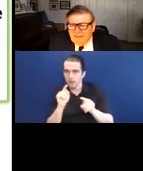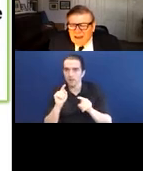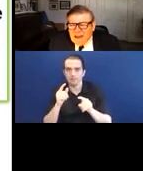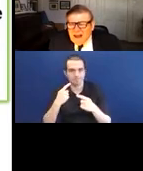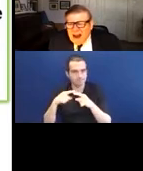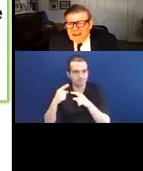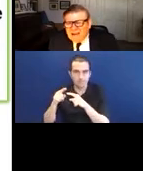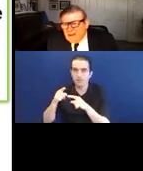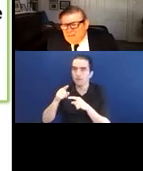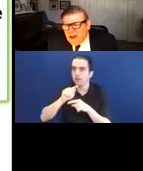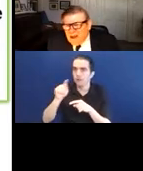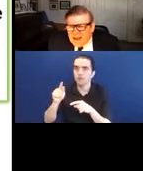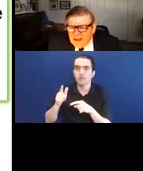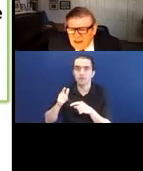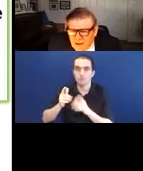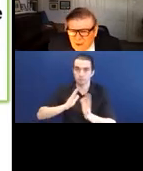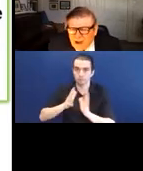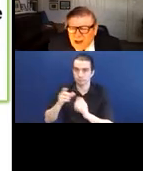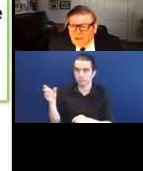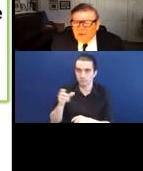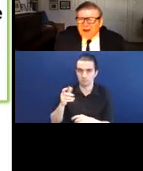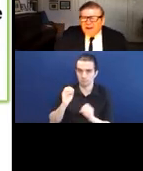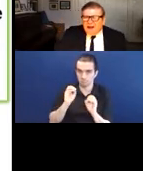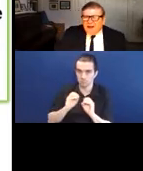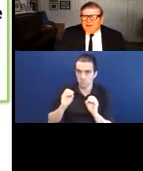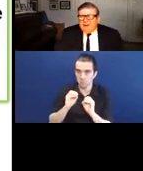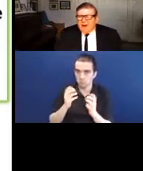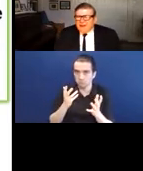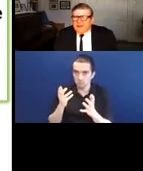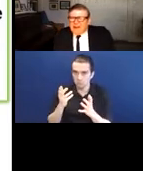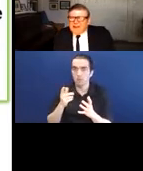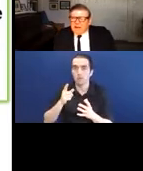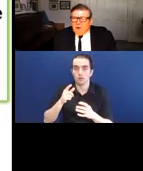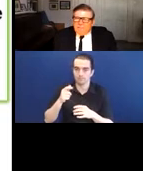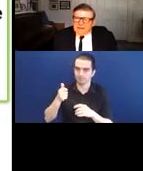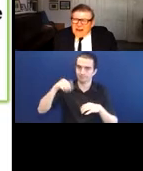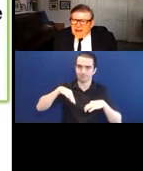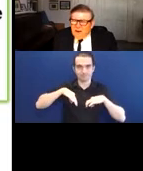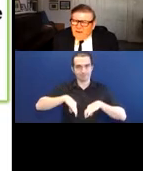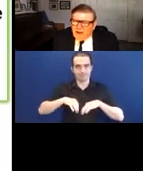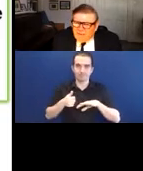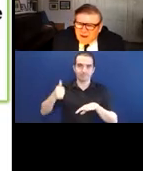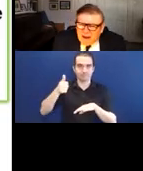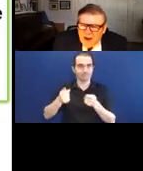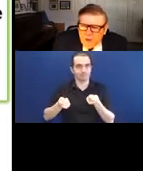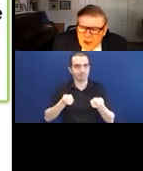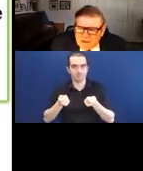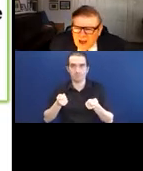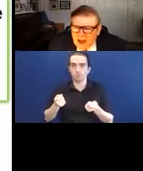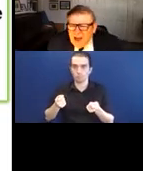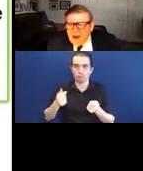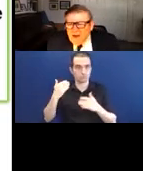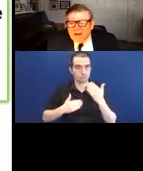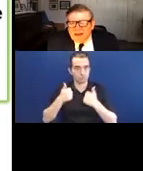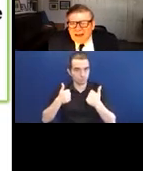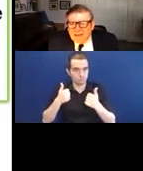it. And it's not surprising that the World Health Organization finds that 61% of government